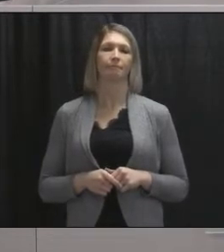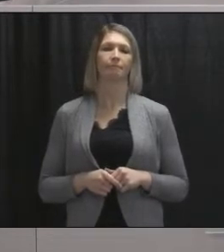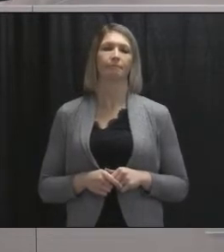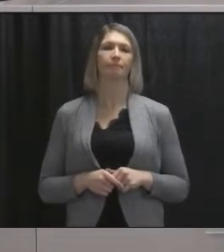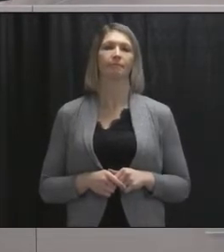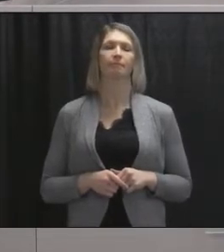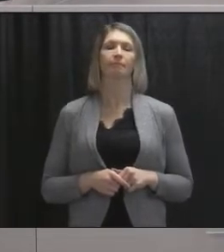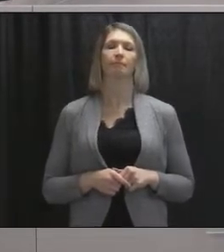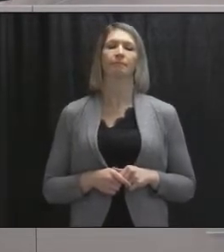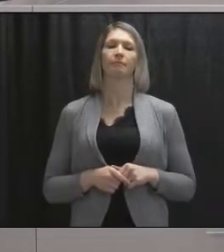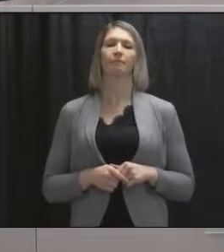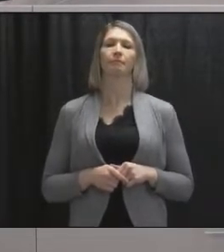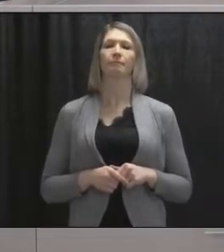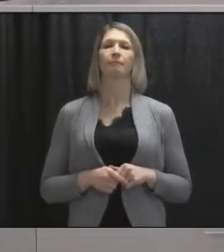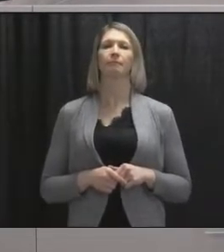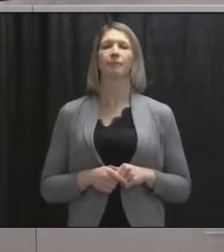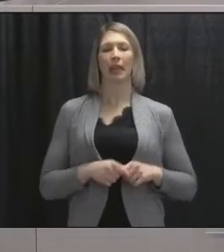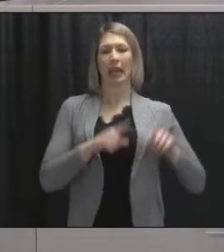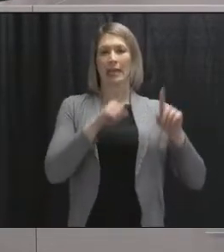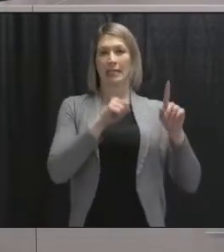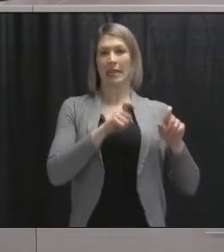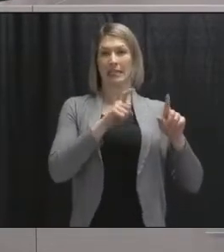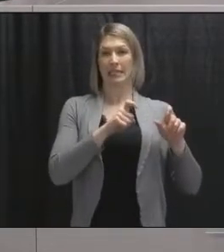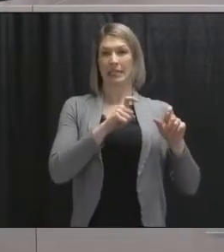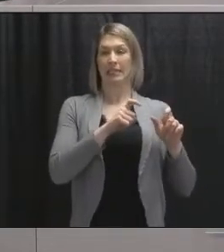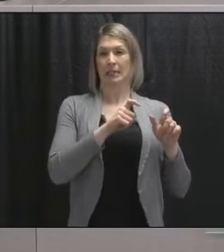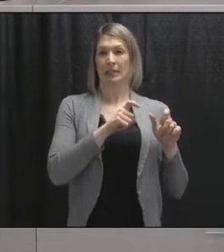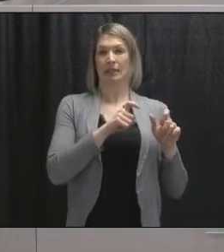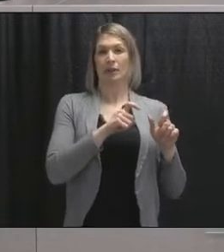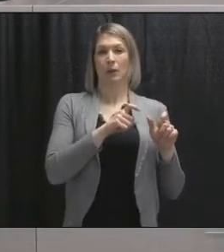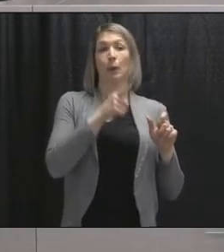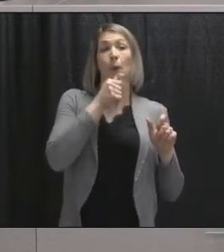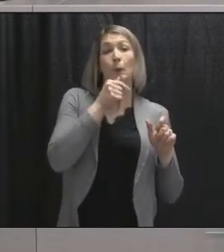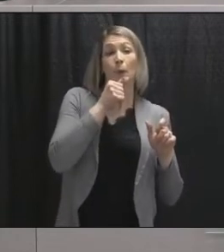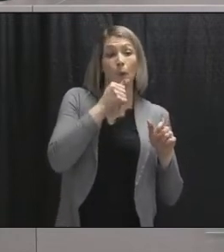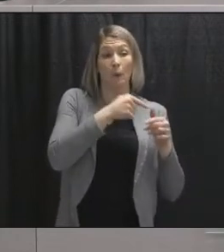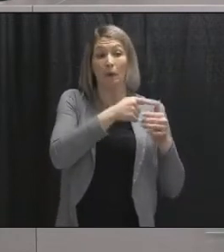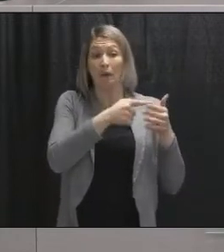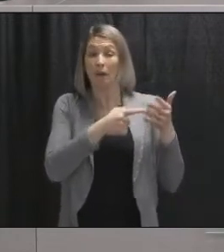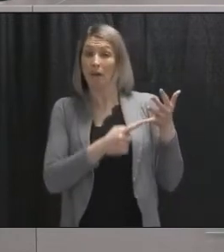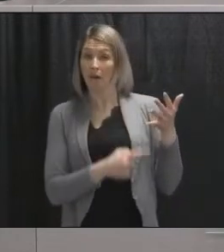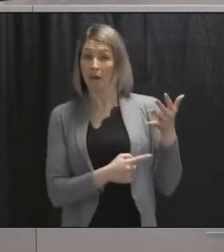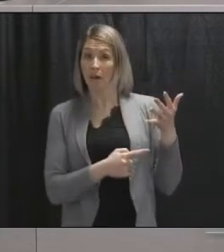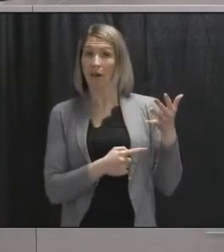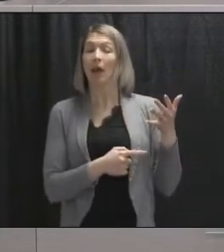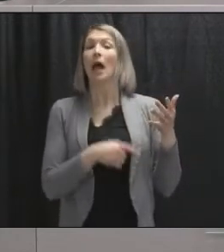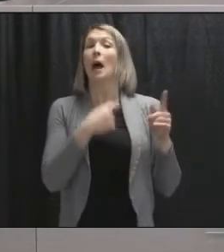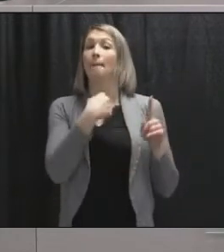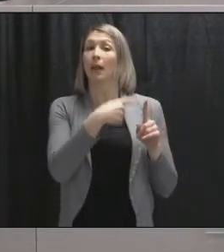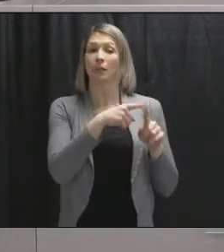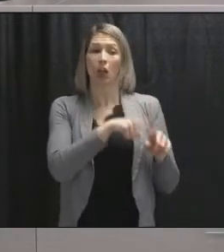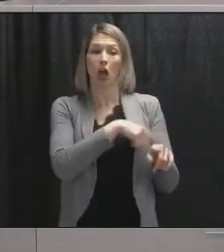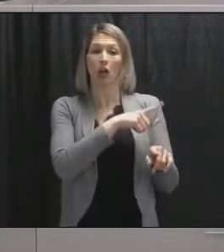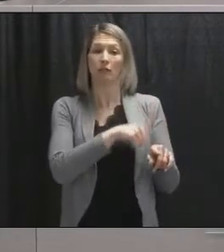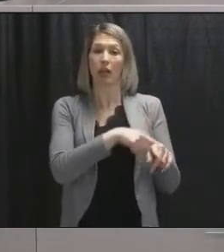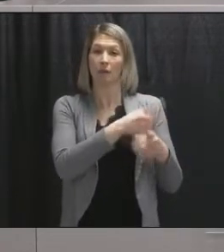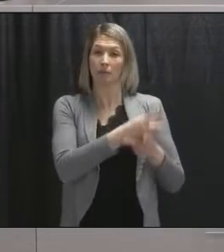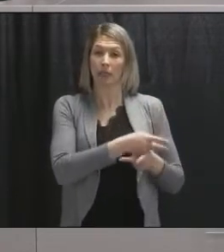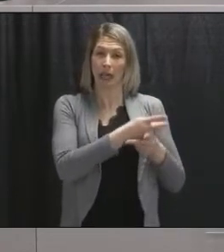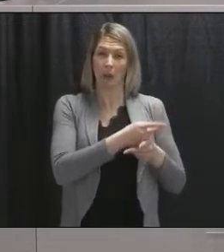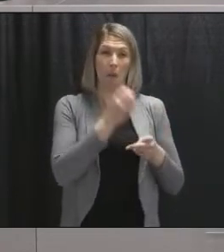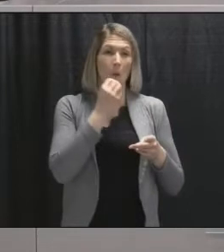Testing criteria kind of being expanded to workers in long-term care homes and kind of what Dr. Fitzgerald listed at the